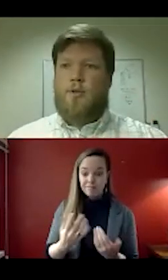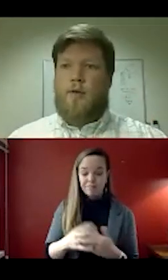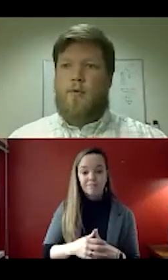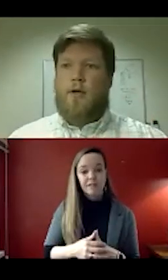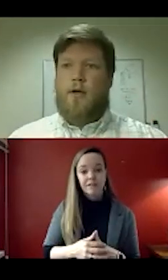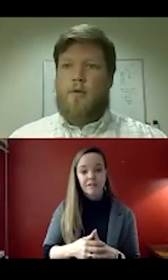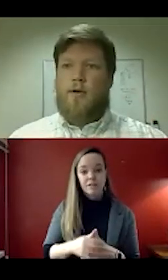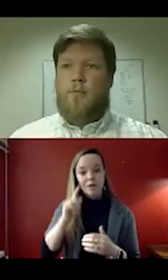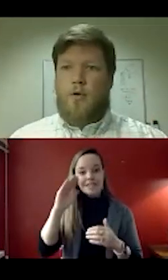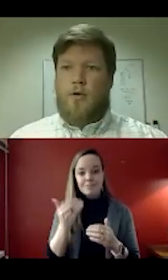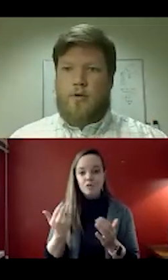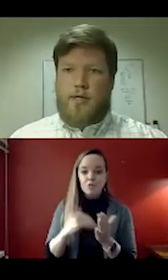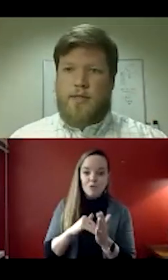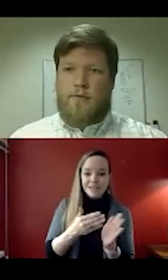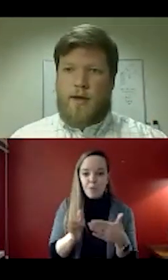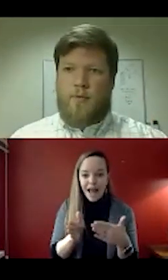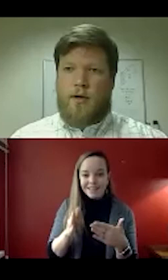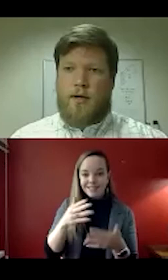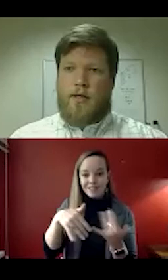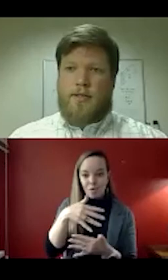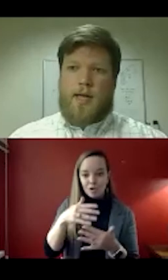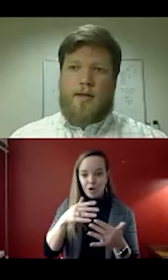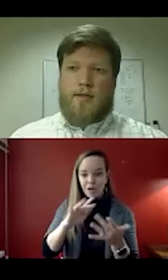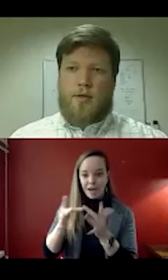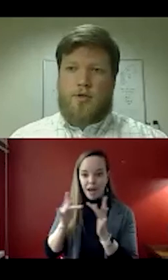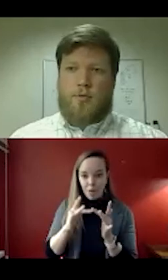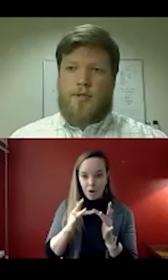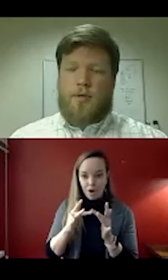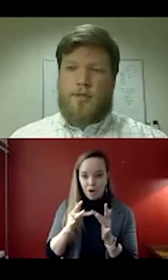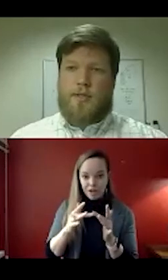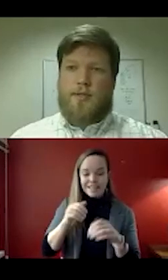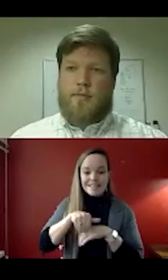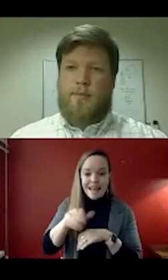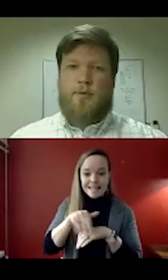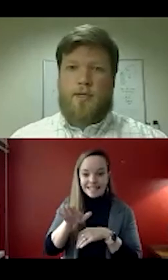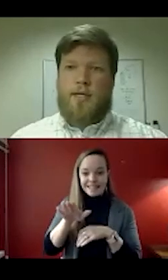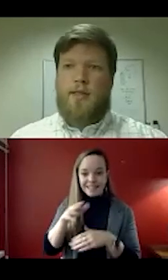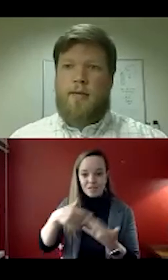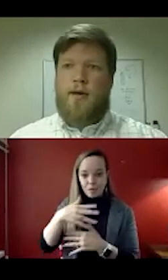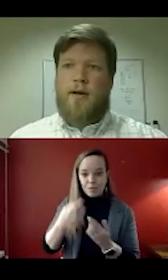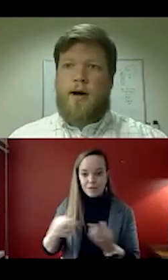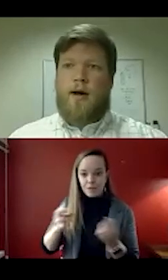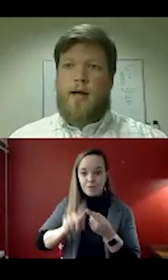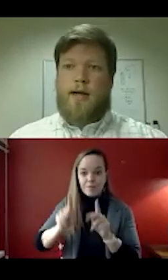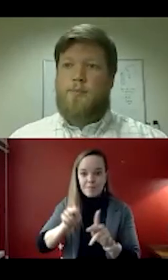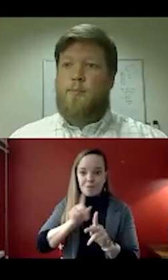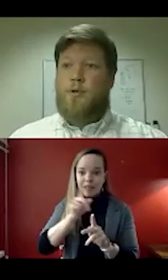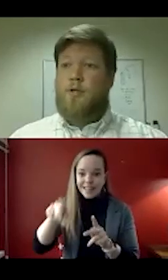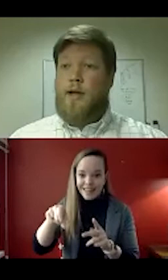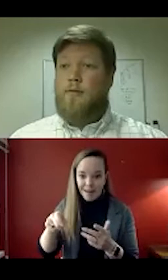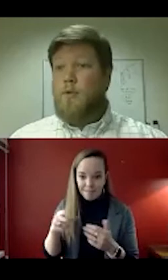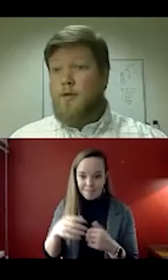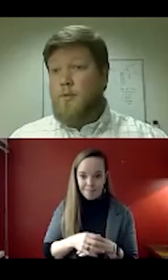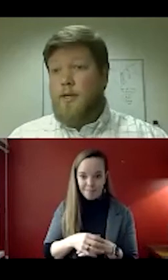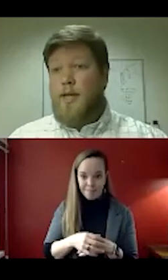social network around a more cohesive framework, sending social resources to the people who need them at a disproportionate